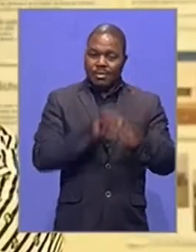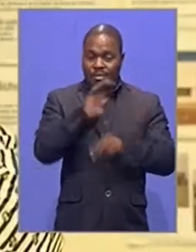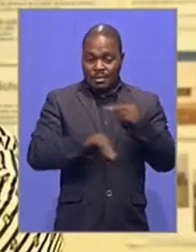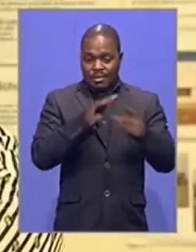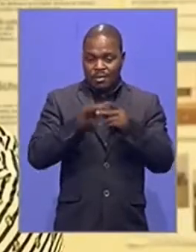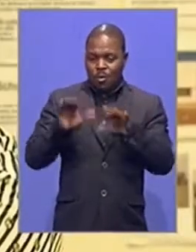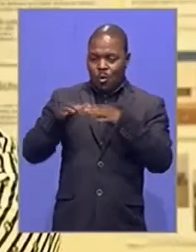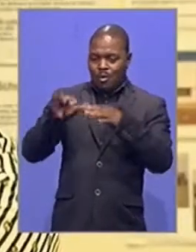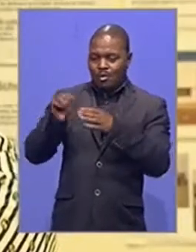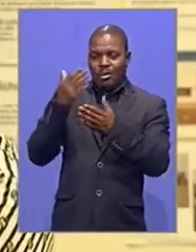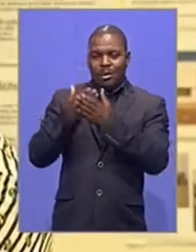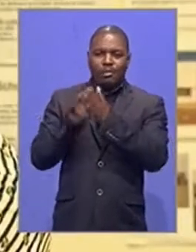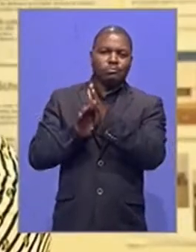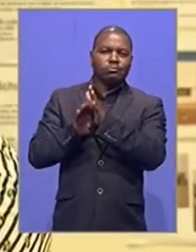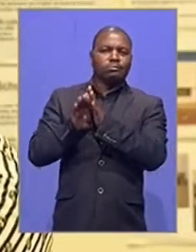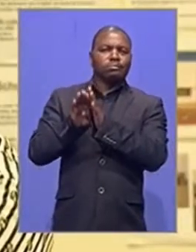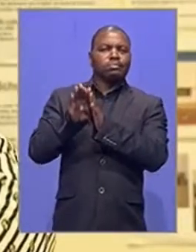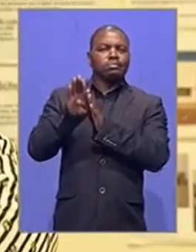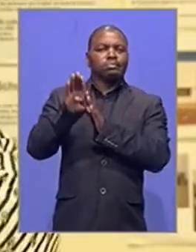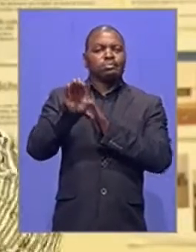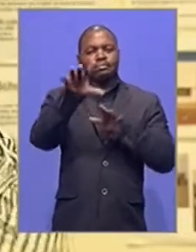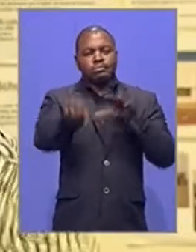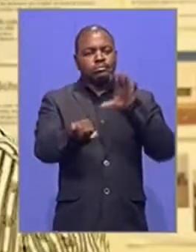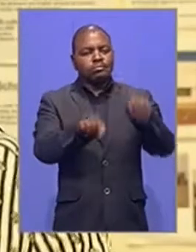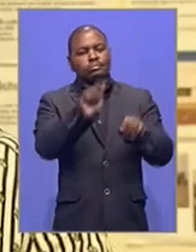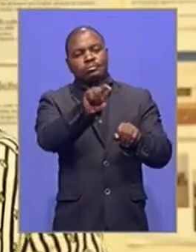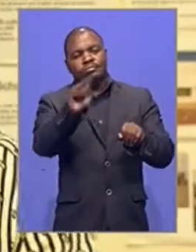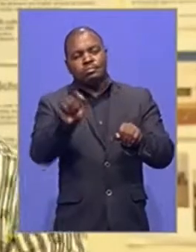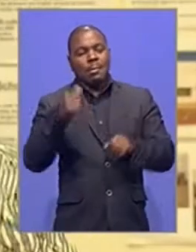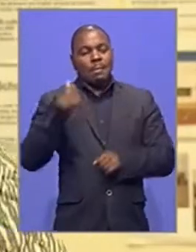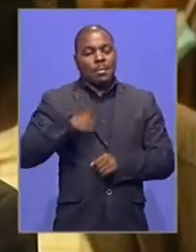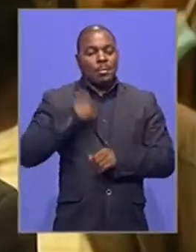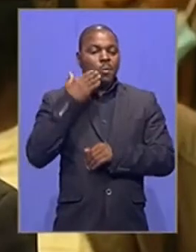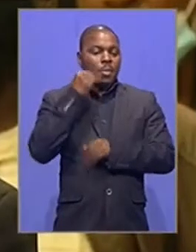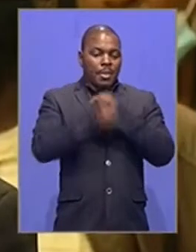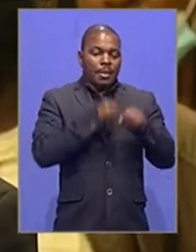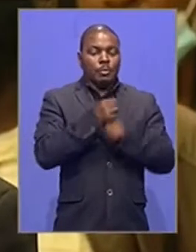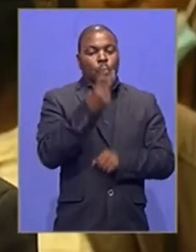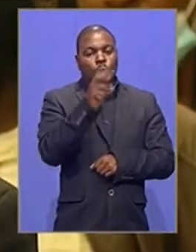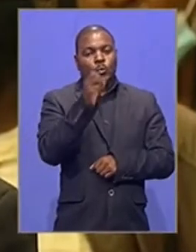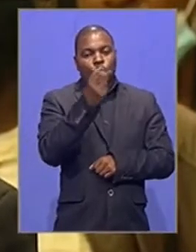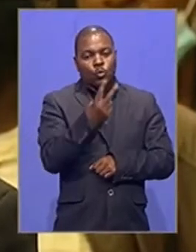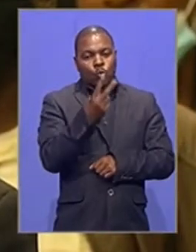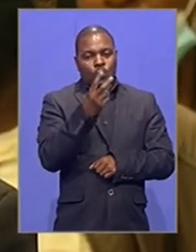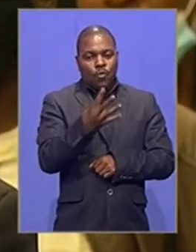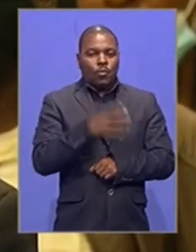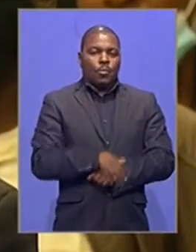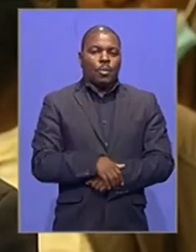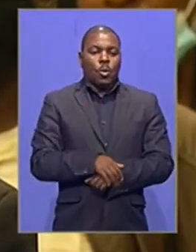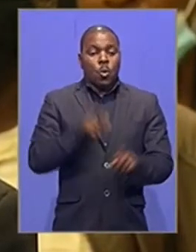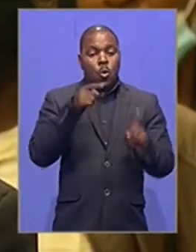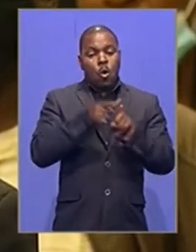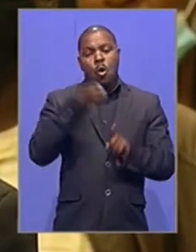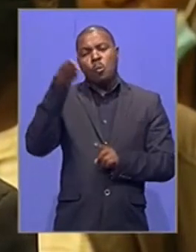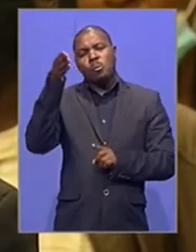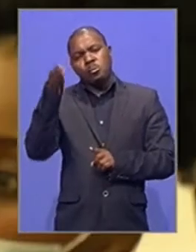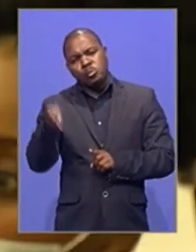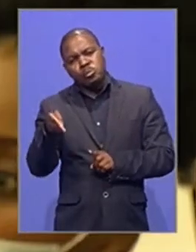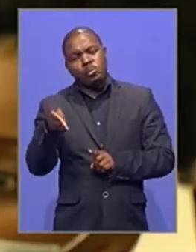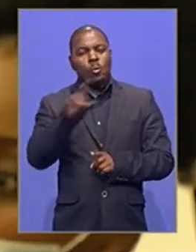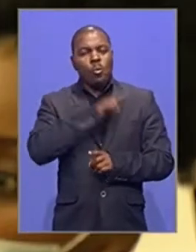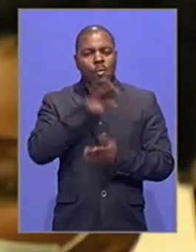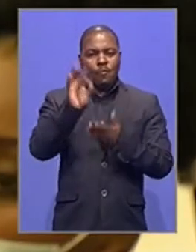wa gabo go tšea karolo go mebasepala ka moka ka 2024. Moruti Mishwe o be a bolela nakong ya ge a swere